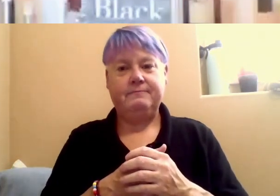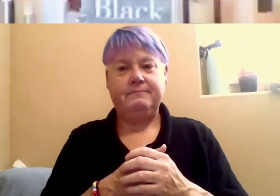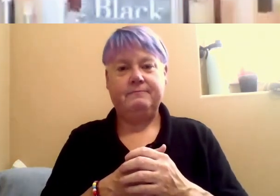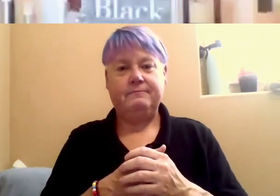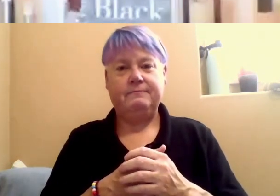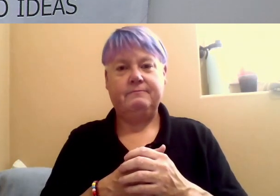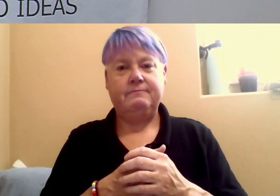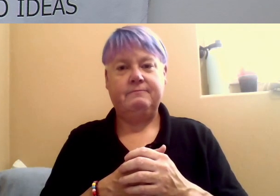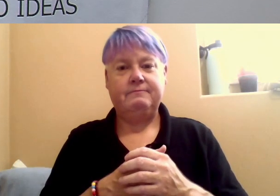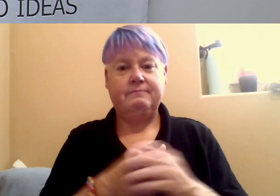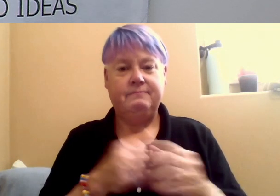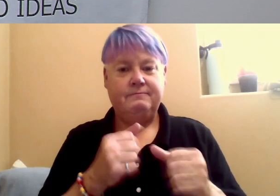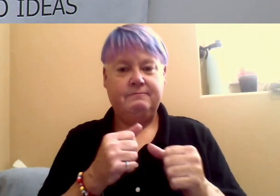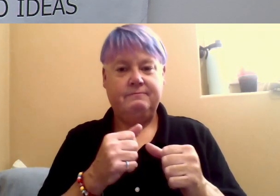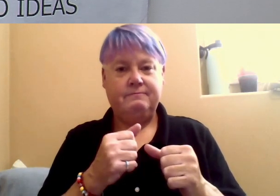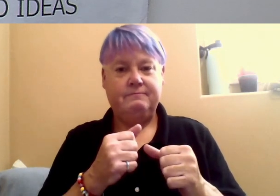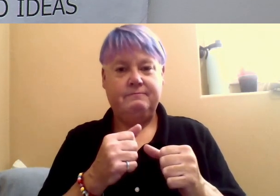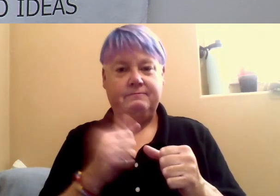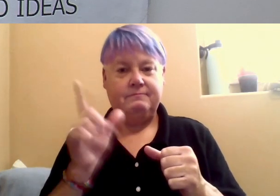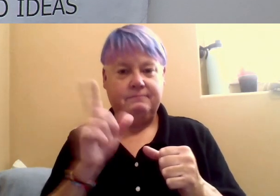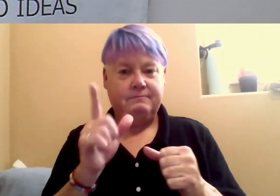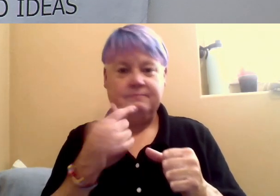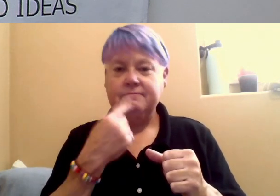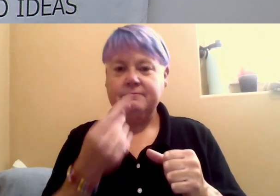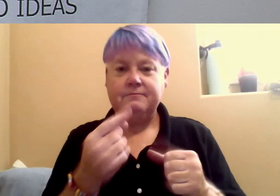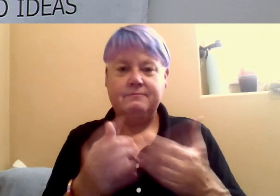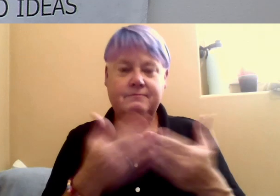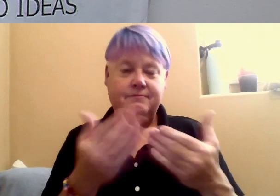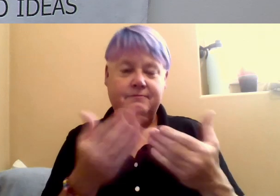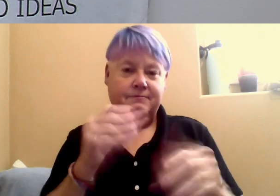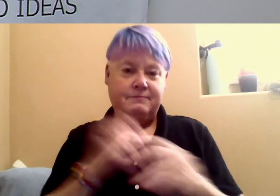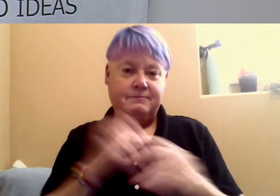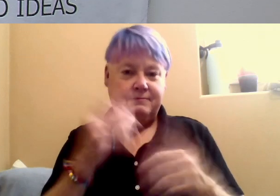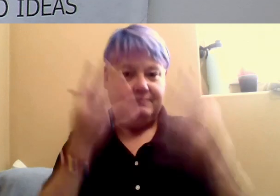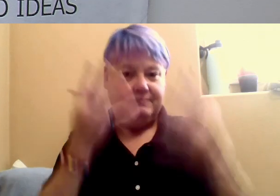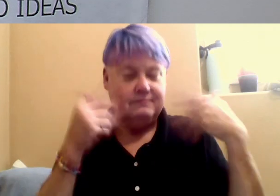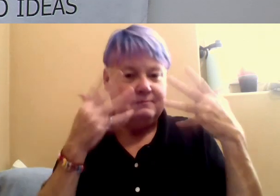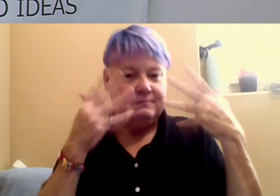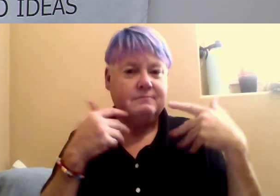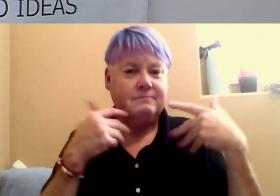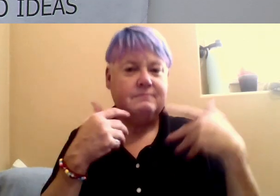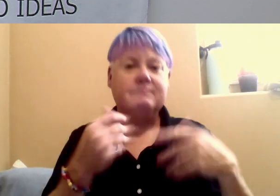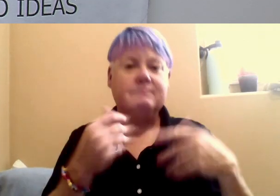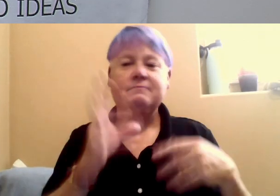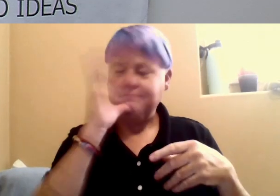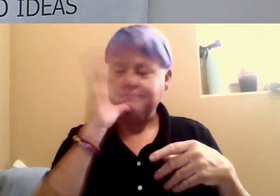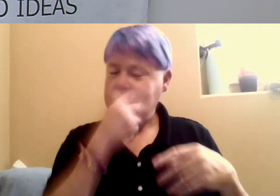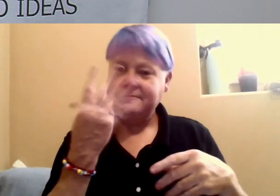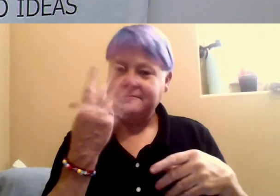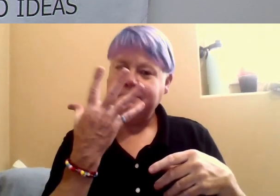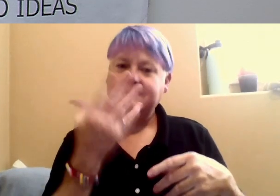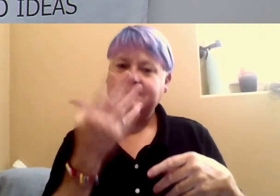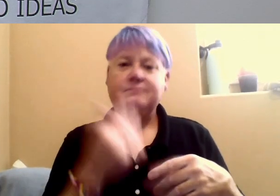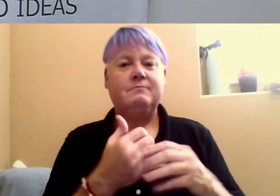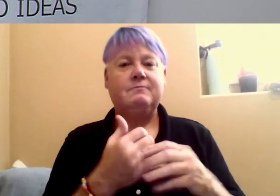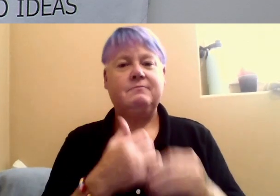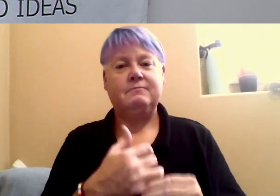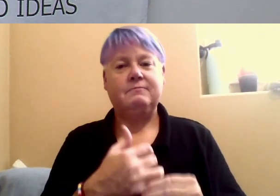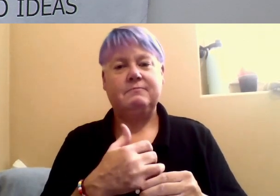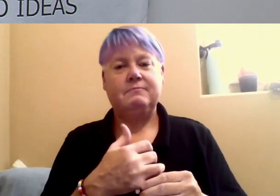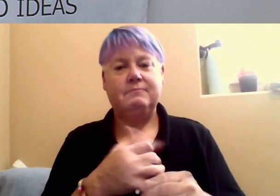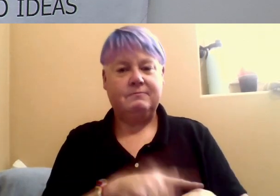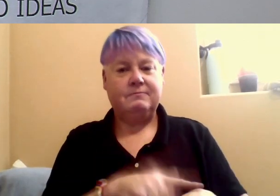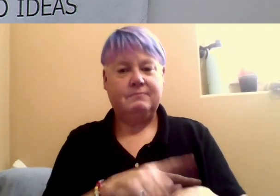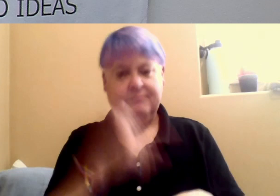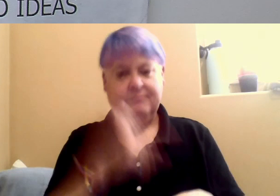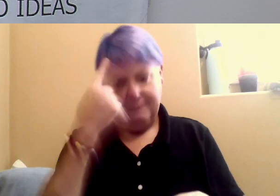Yeah, Lorraine says that she's almost in tears, simply beautiful. So thank you for sharing that. We have time for